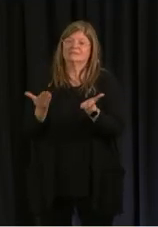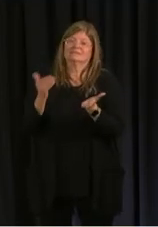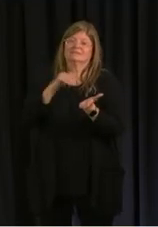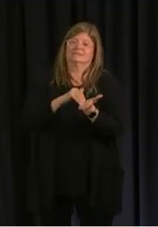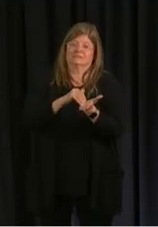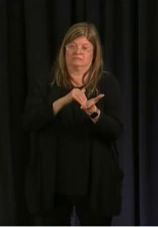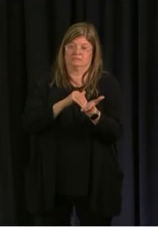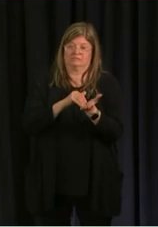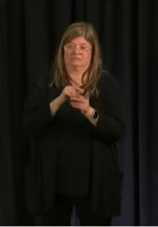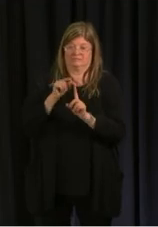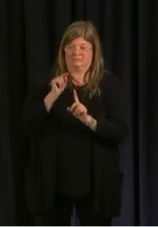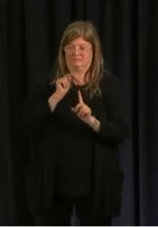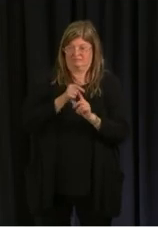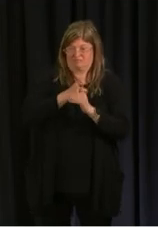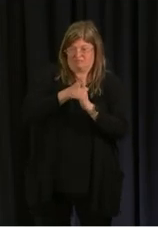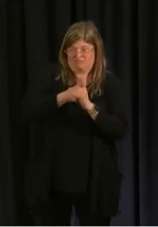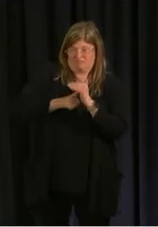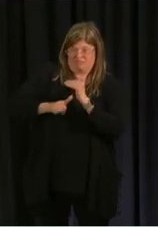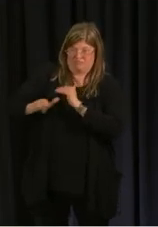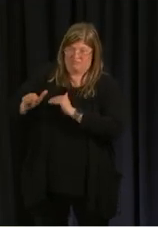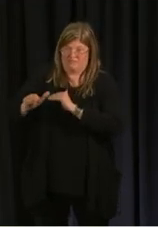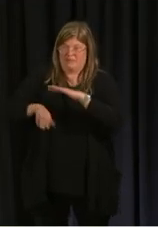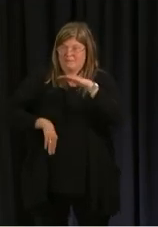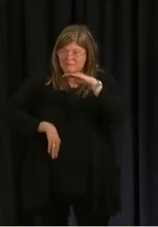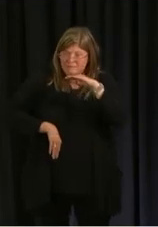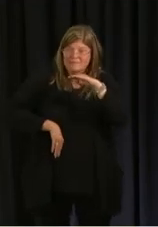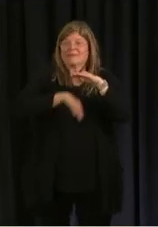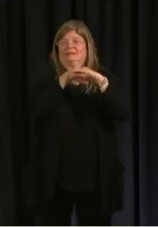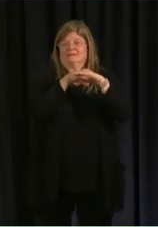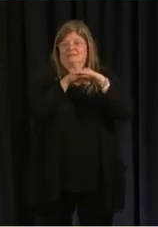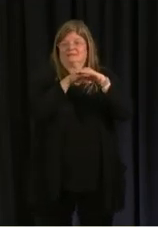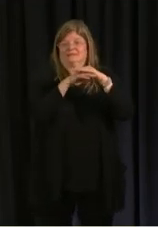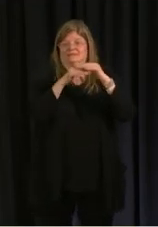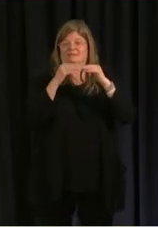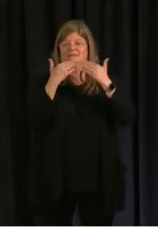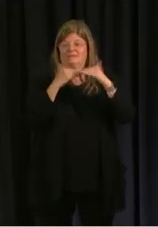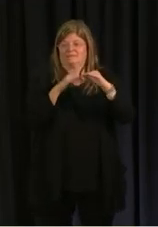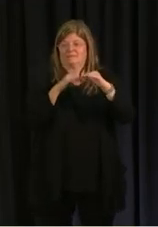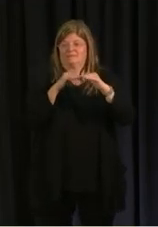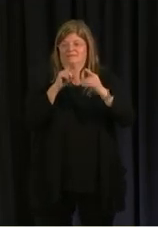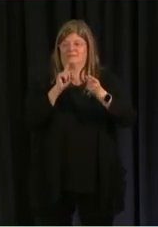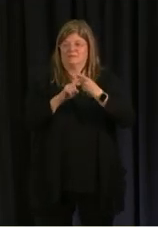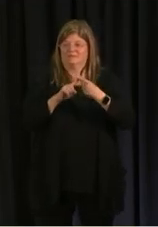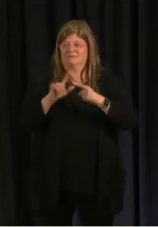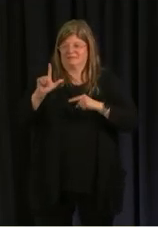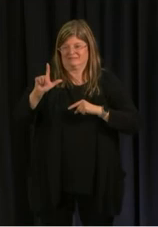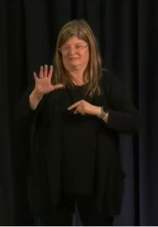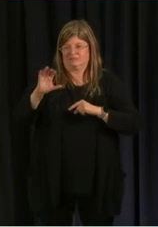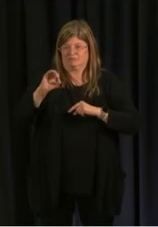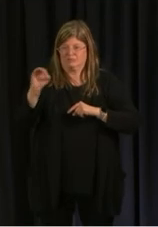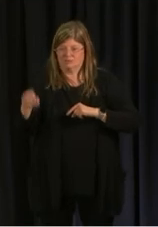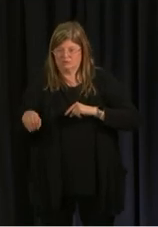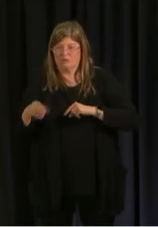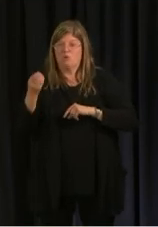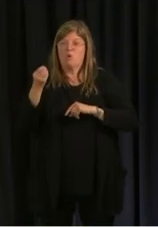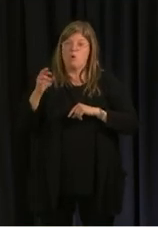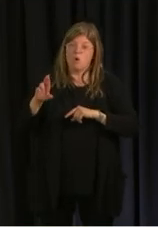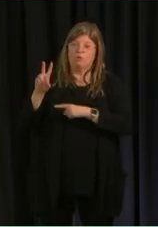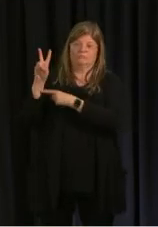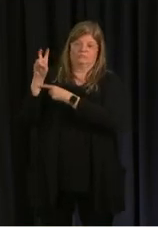are currently under a capacity limit and will continue to be of 25% or up to